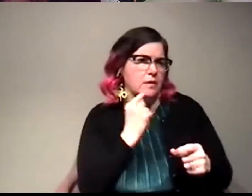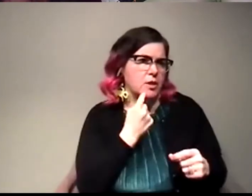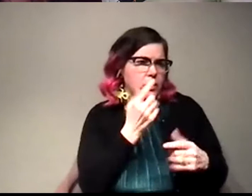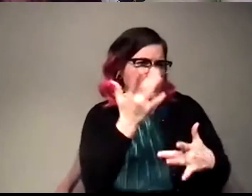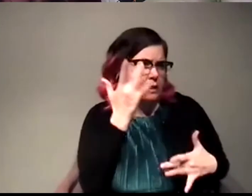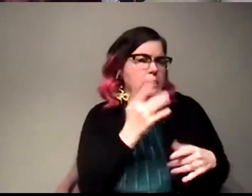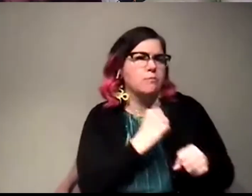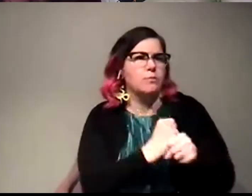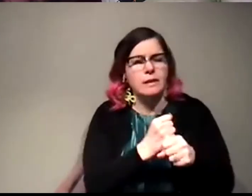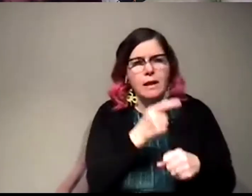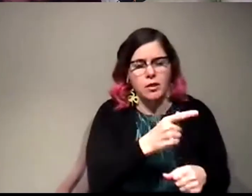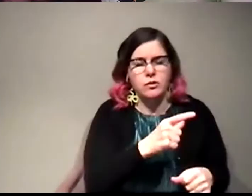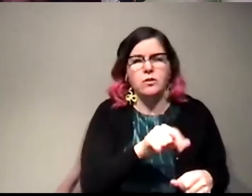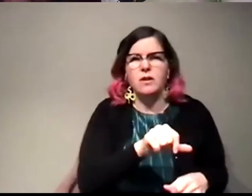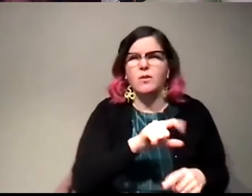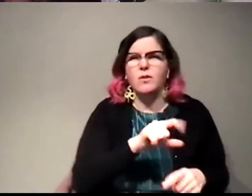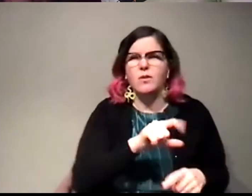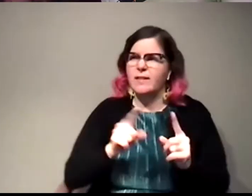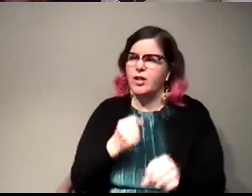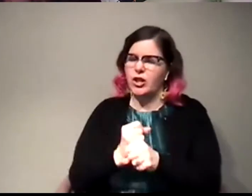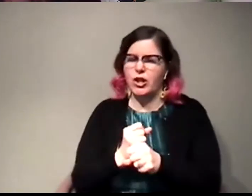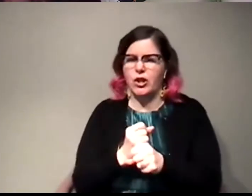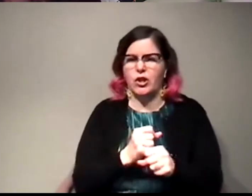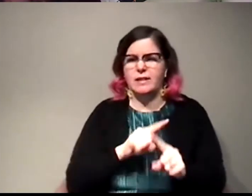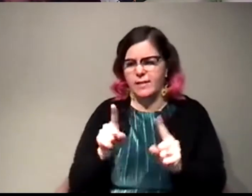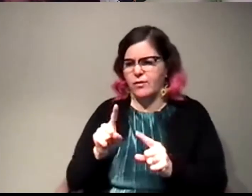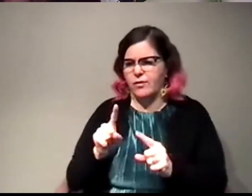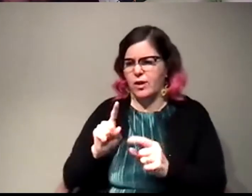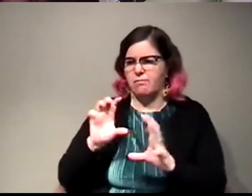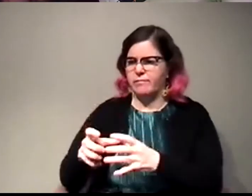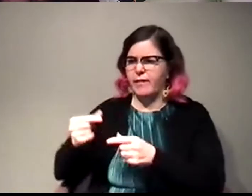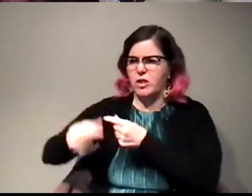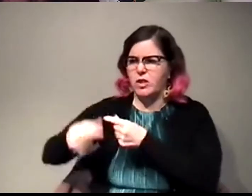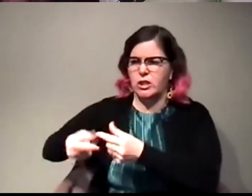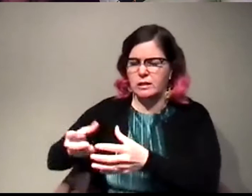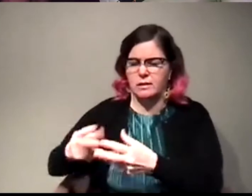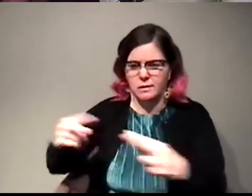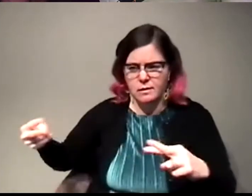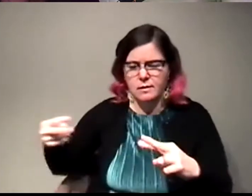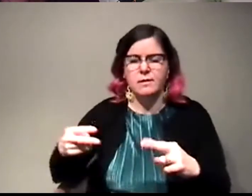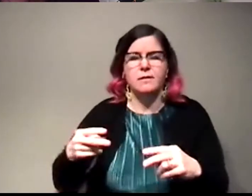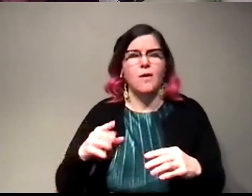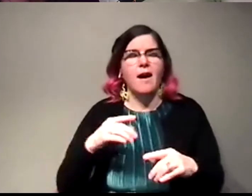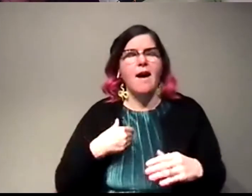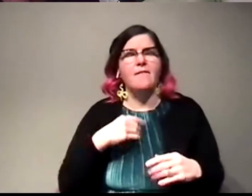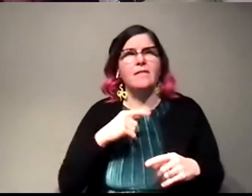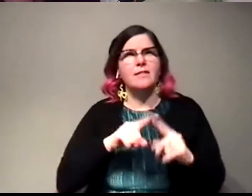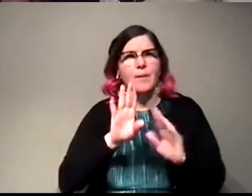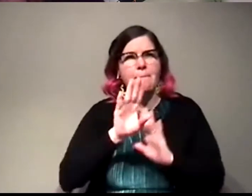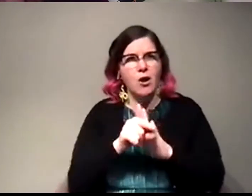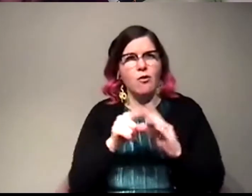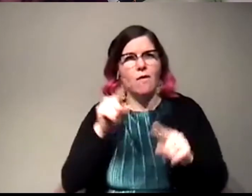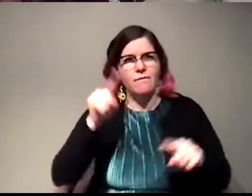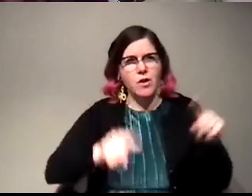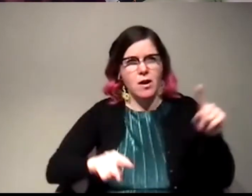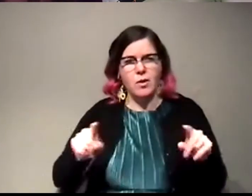lizards. But another year, it might be a different set of genes. So you still have all this kind of background variability there to choose from again.